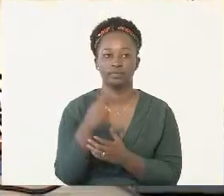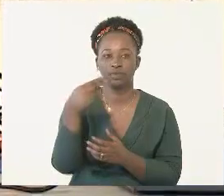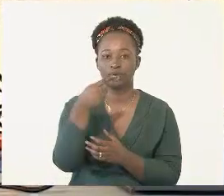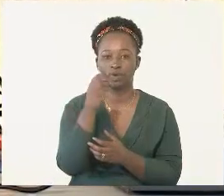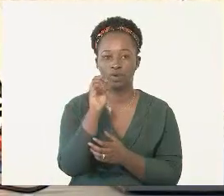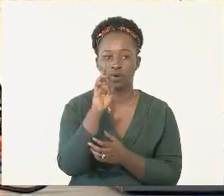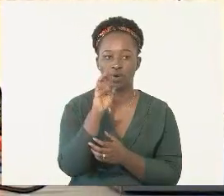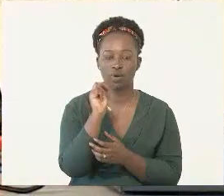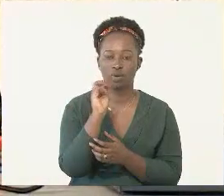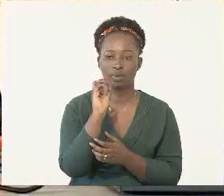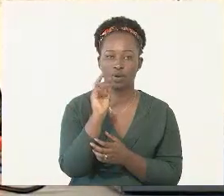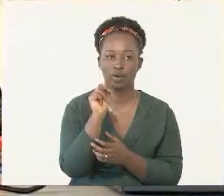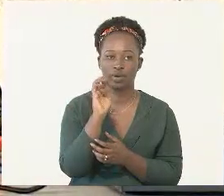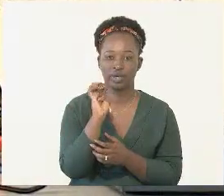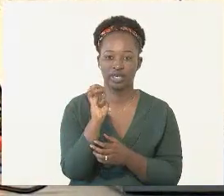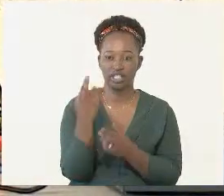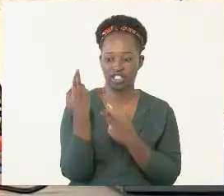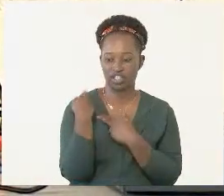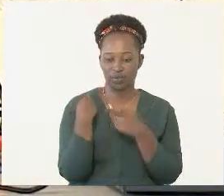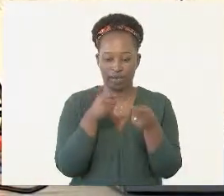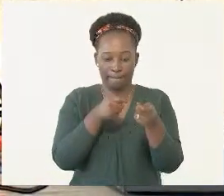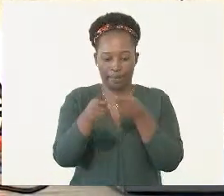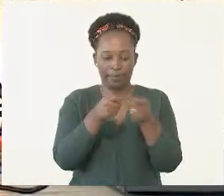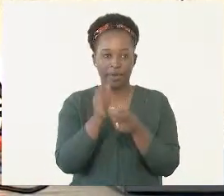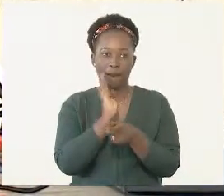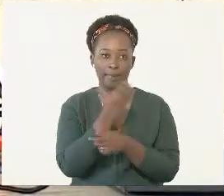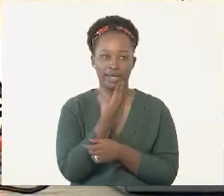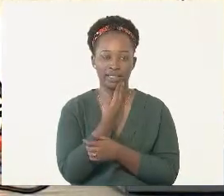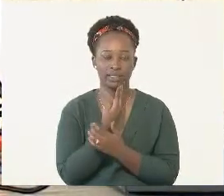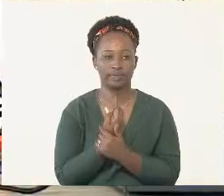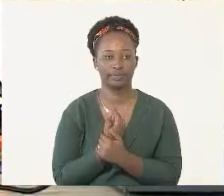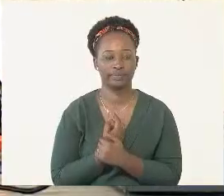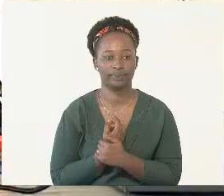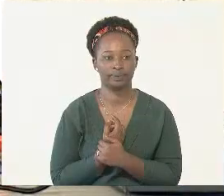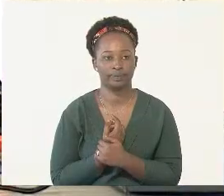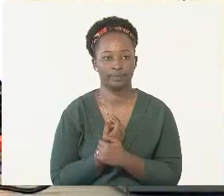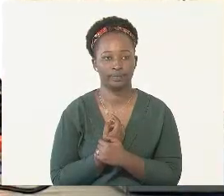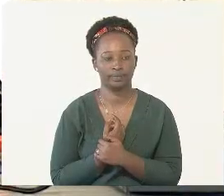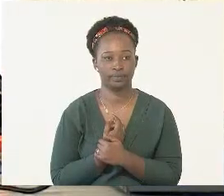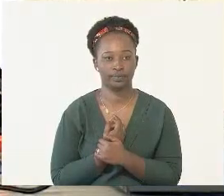is responsible for balancing the amount of water, a hormone responsible